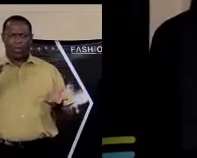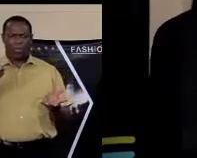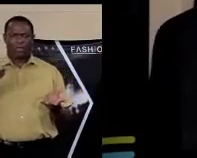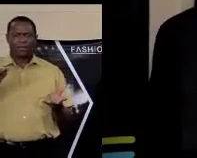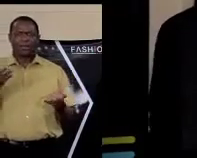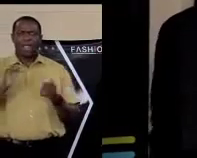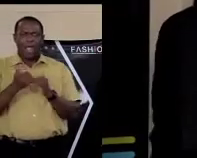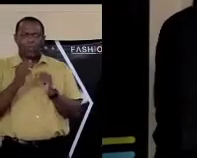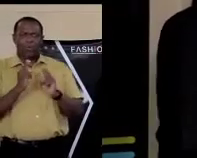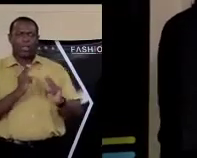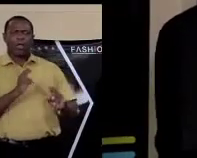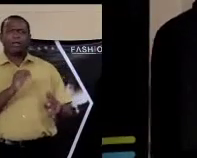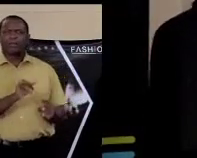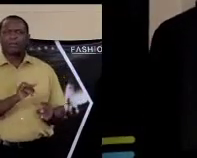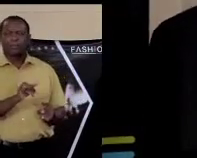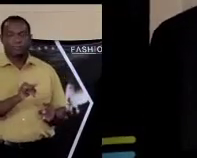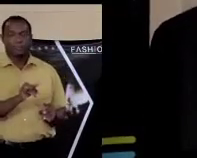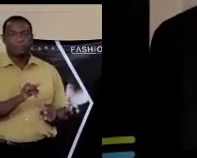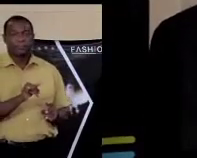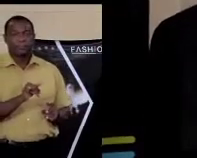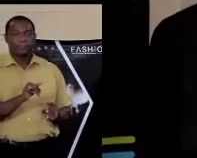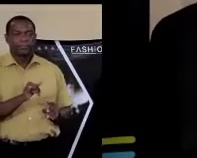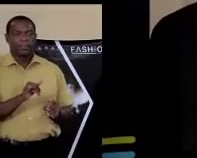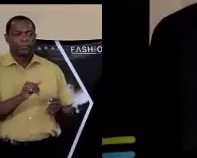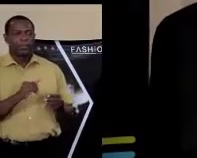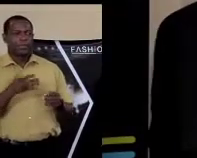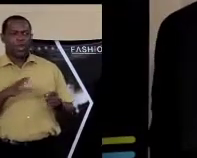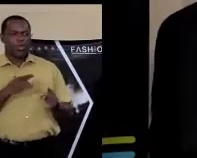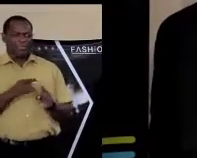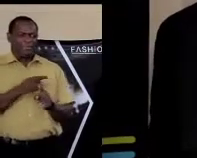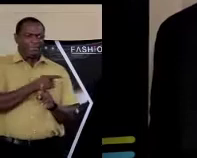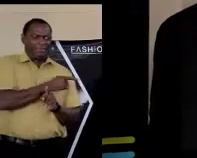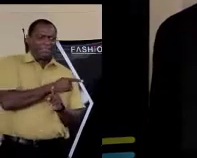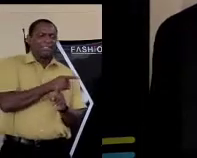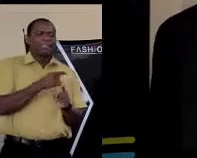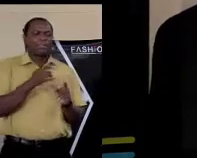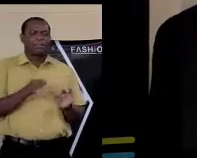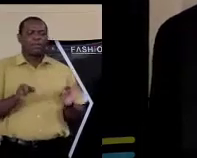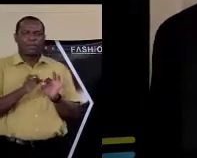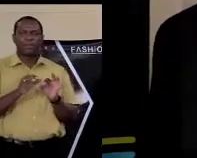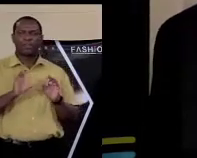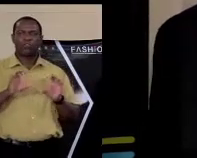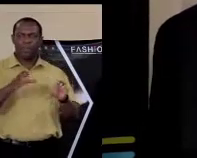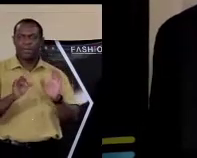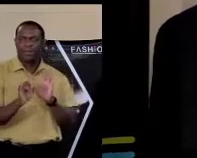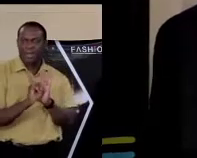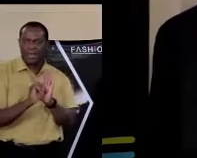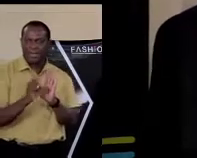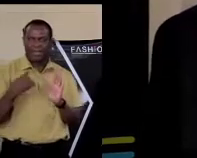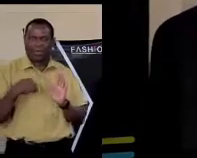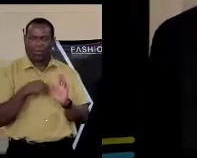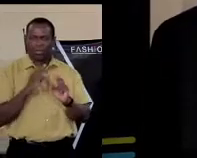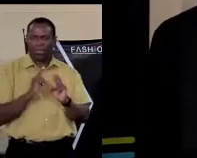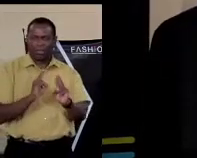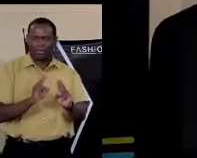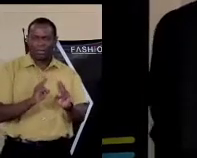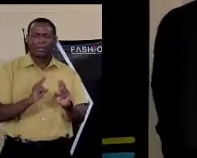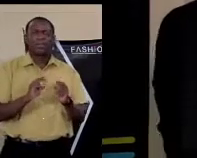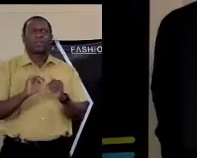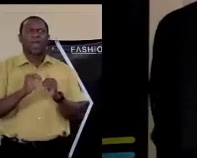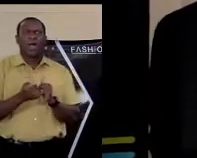homage to it rather than veer away from it, right? So then, how does a fashion designer that clearly is